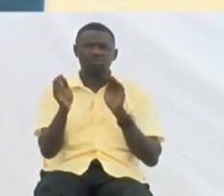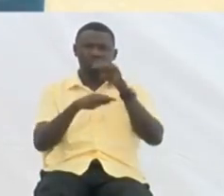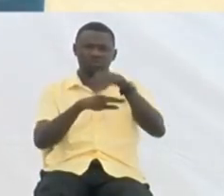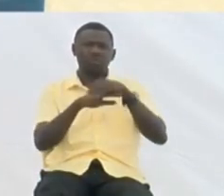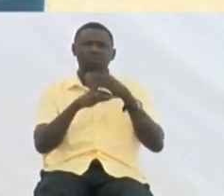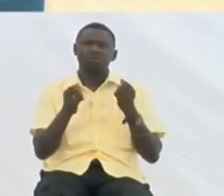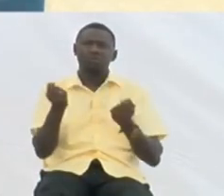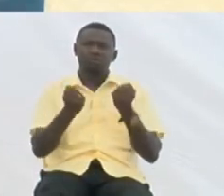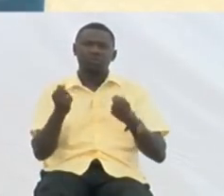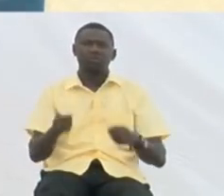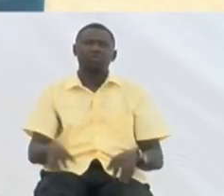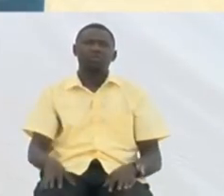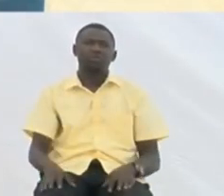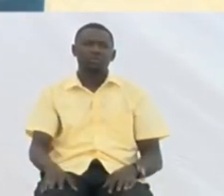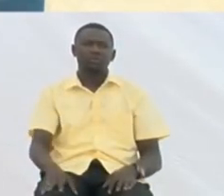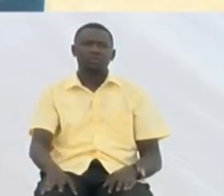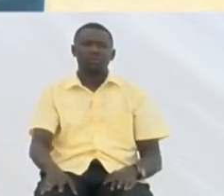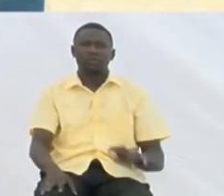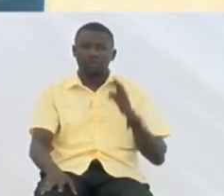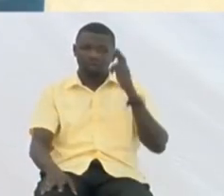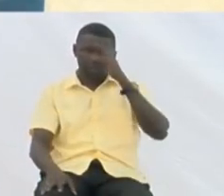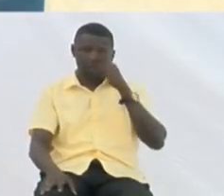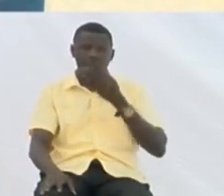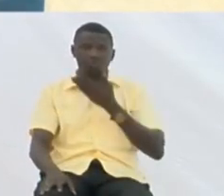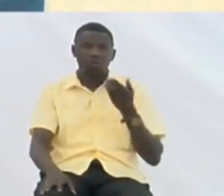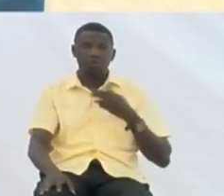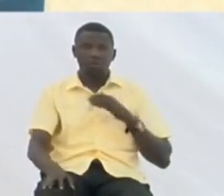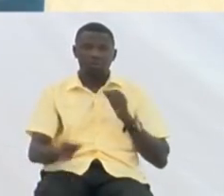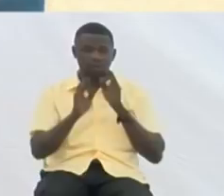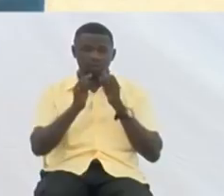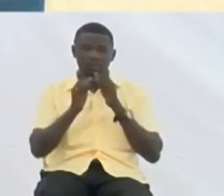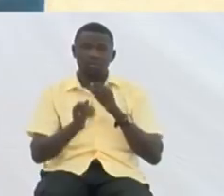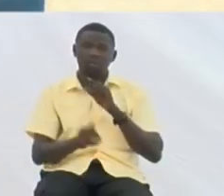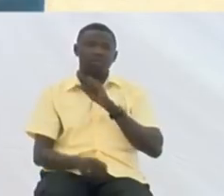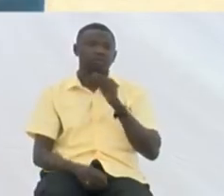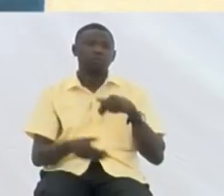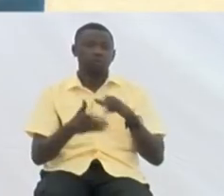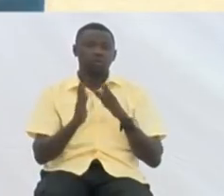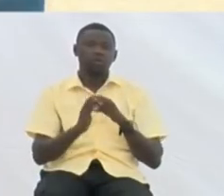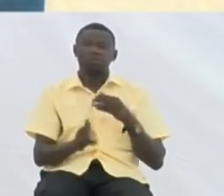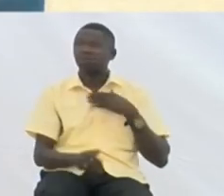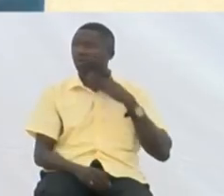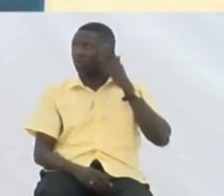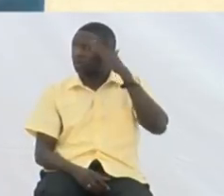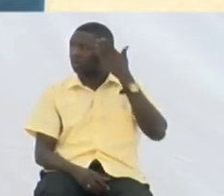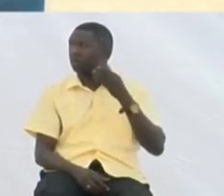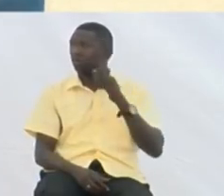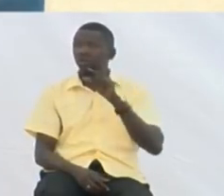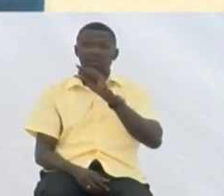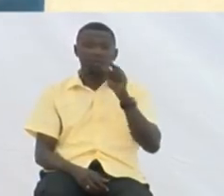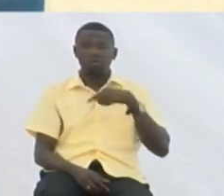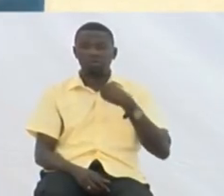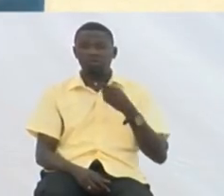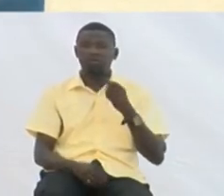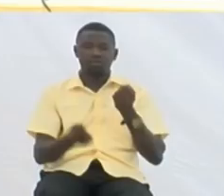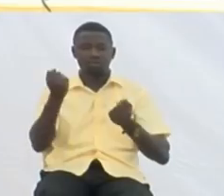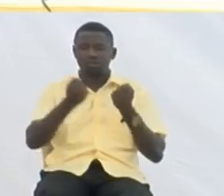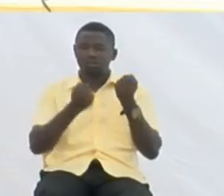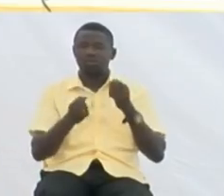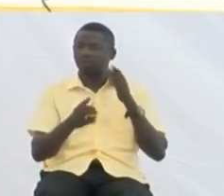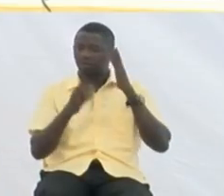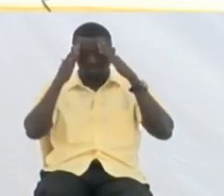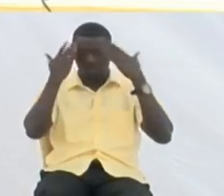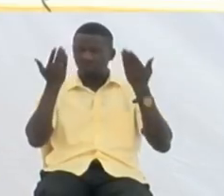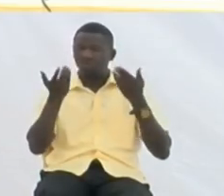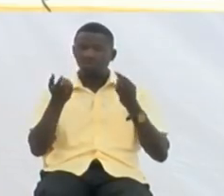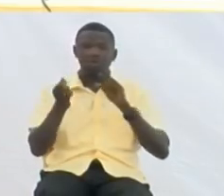falate. The reason why I'm saying it this way. Tema motor tolon. Because I do not know the names of vehicles. Motor tolon. I